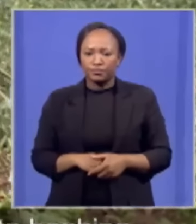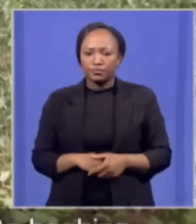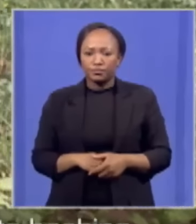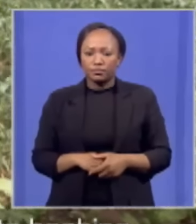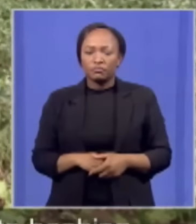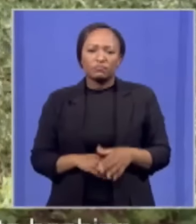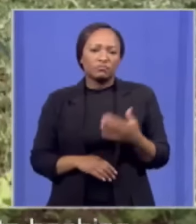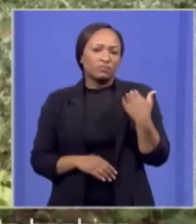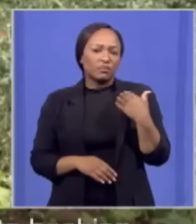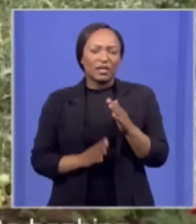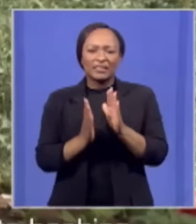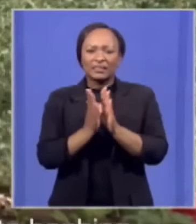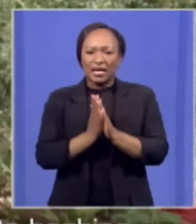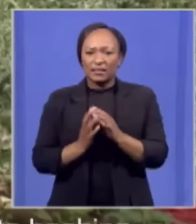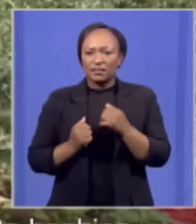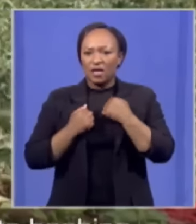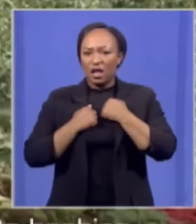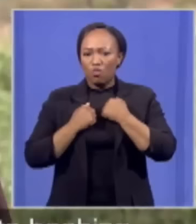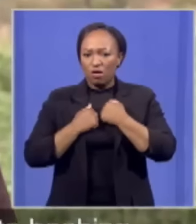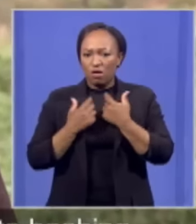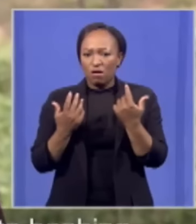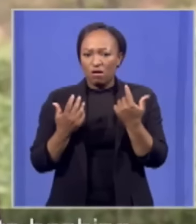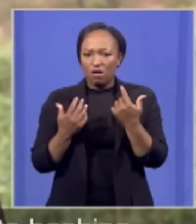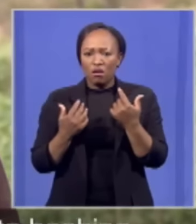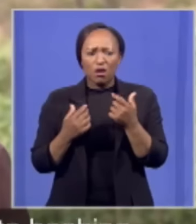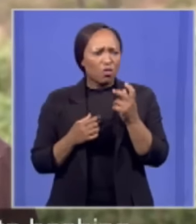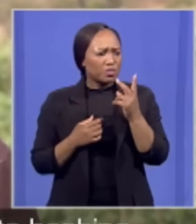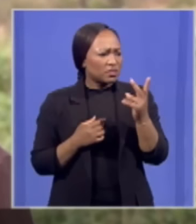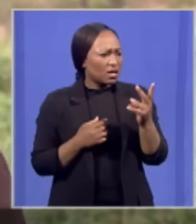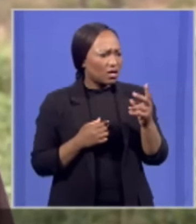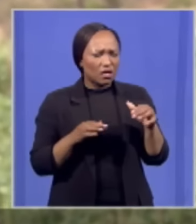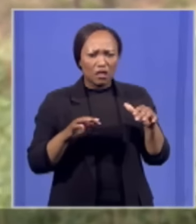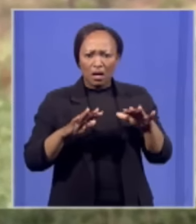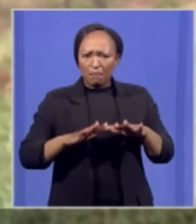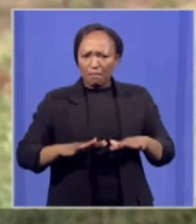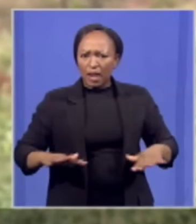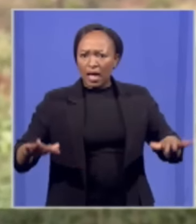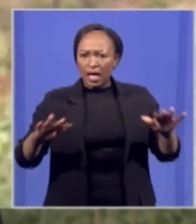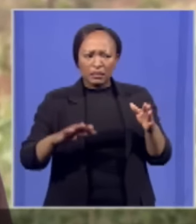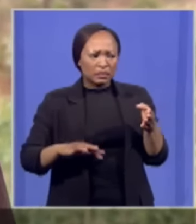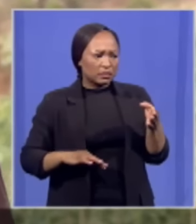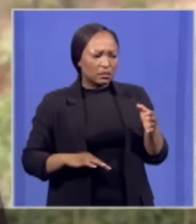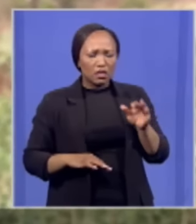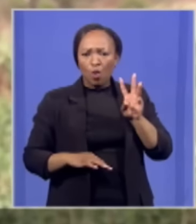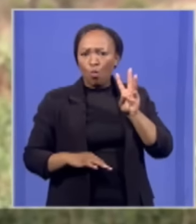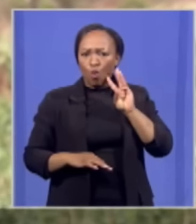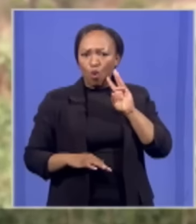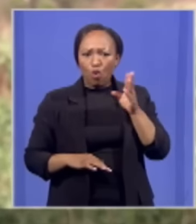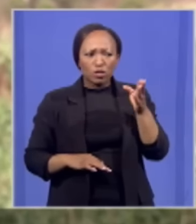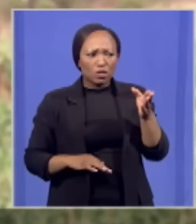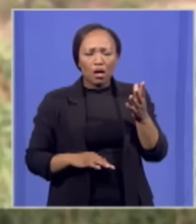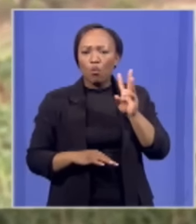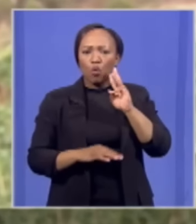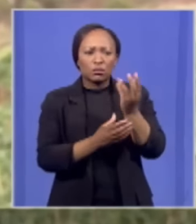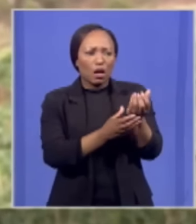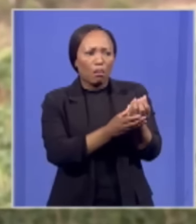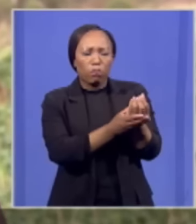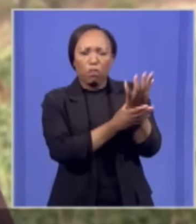here. So we just look that this place is just an open, there is a resource of water. This water is just coming out, is